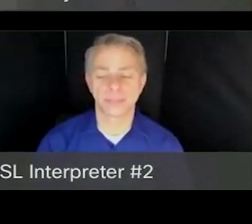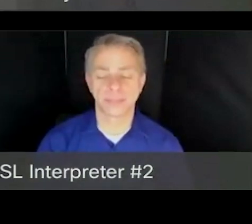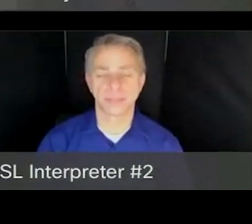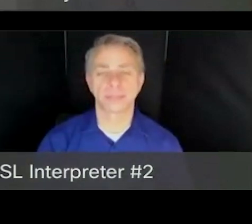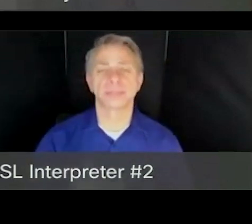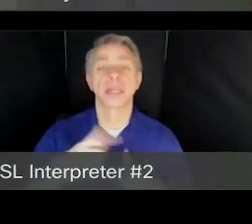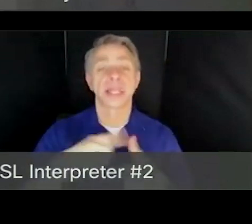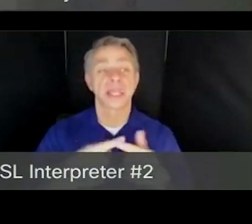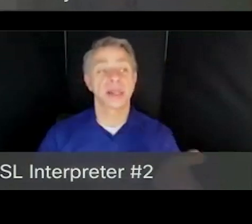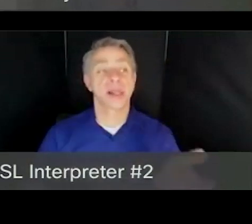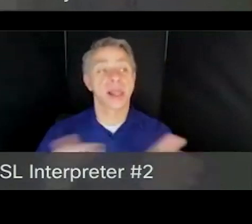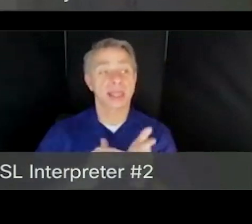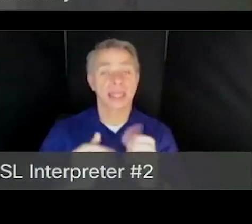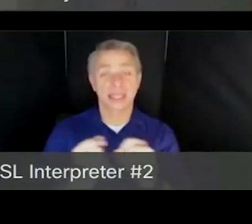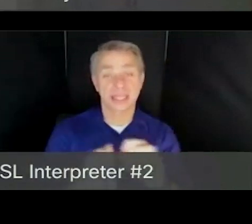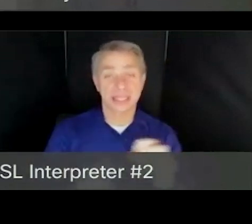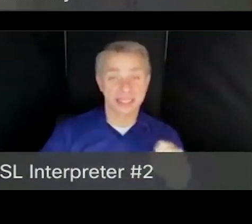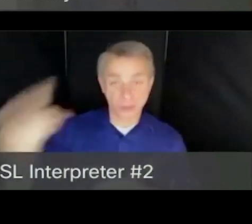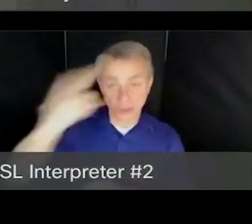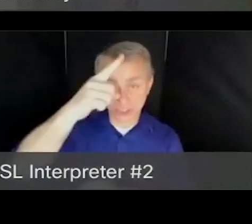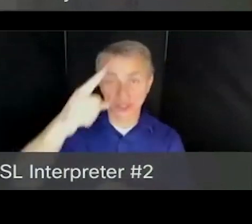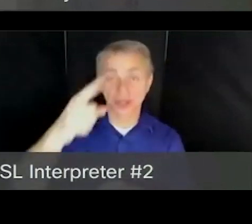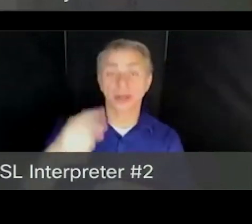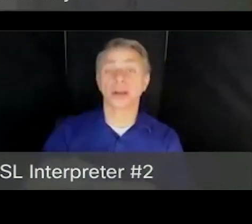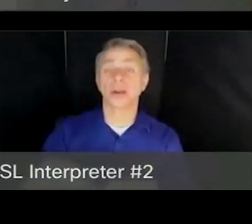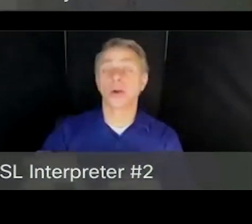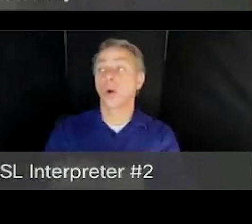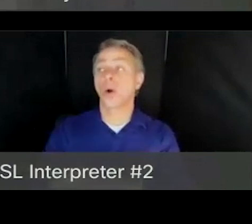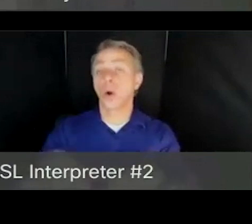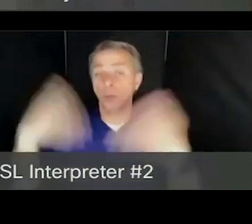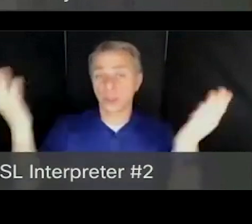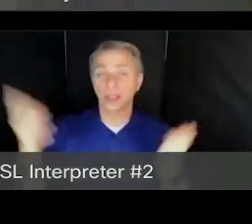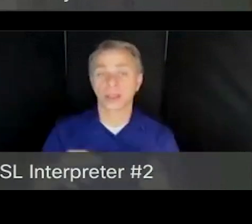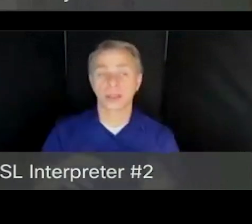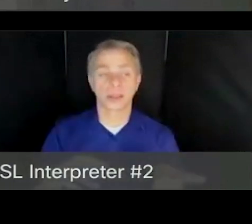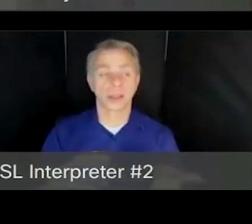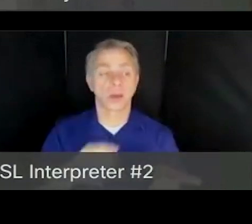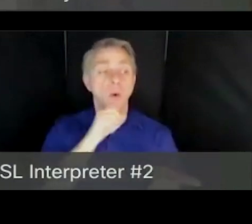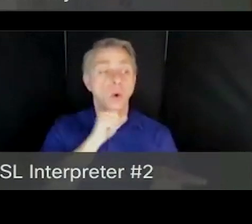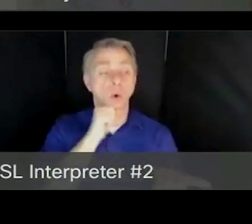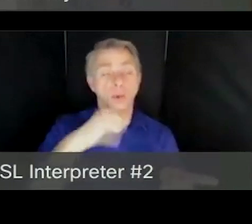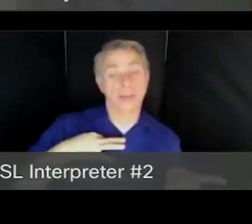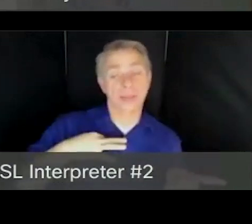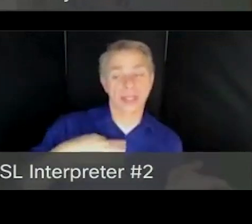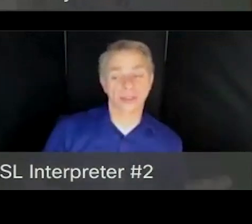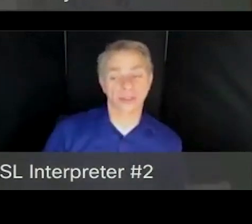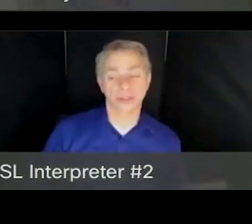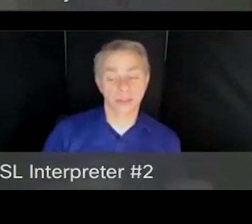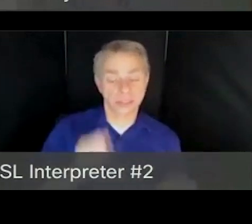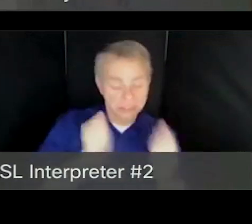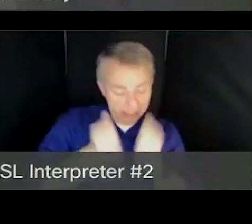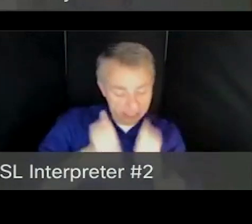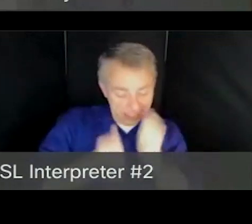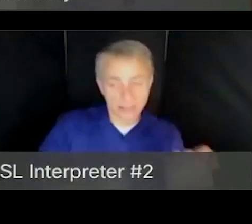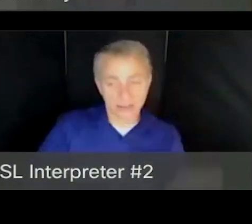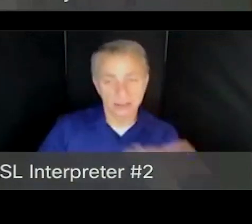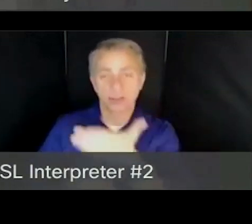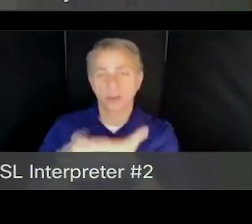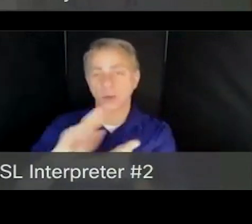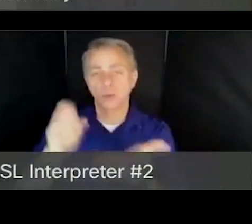next year and that you will be in a position to do a resubmission. So I'm going to turn it back to George